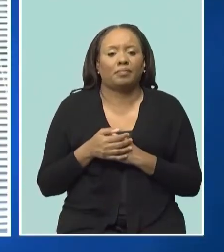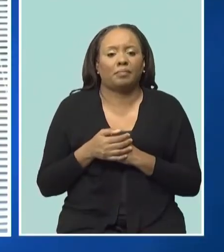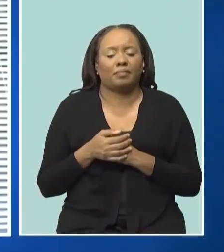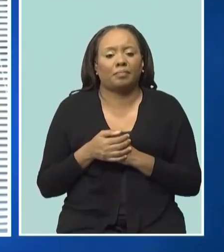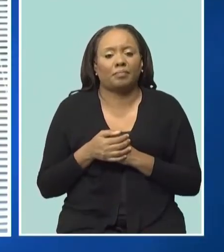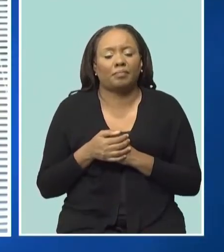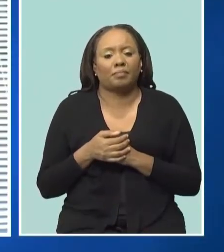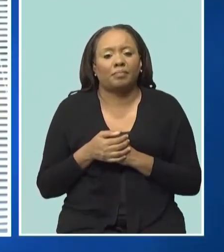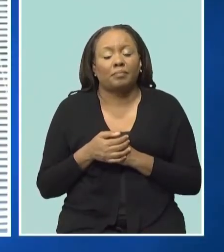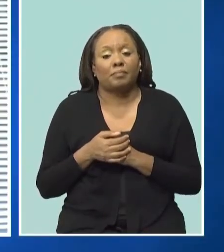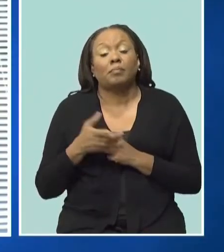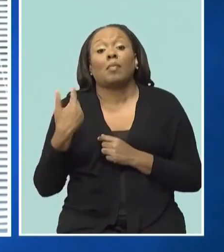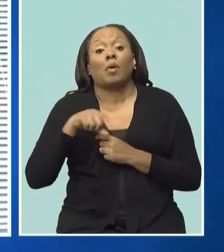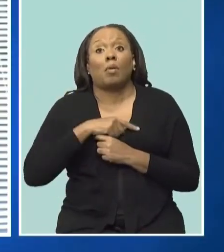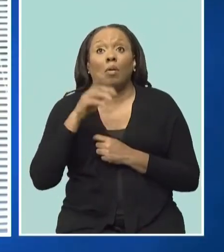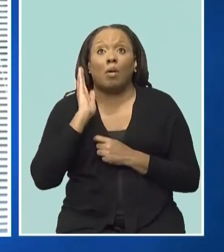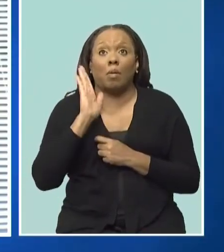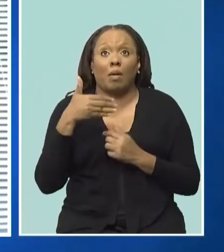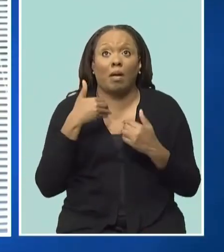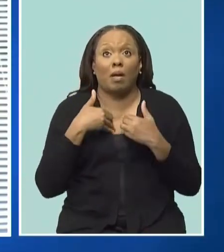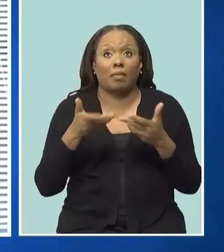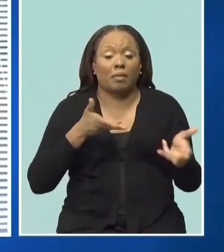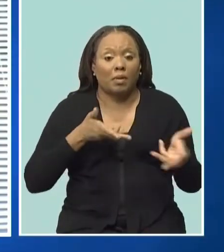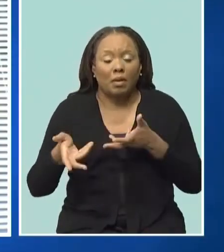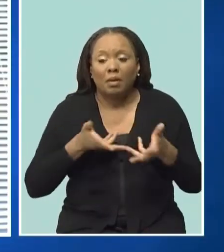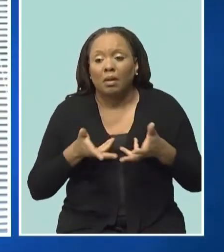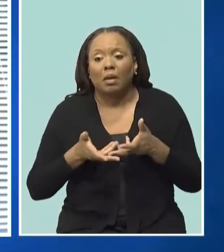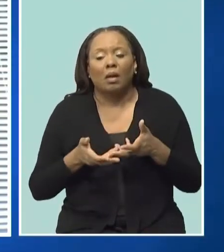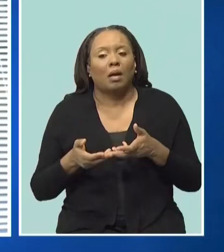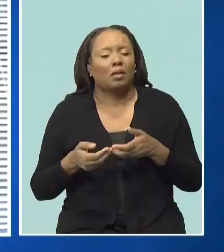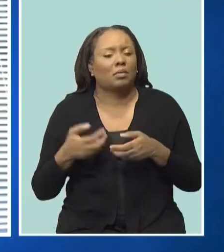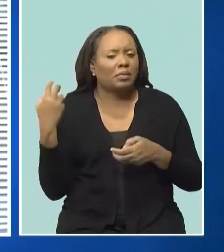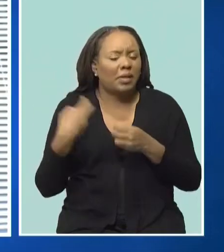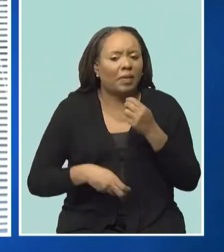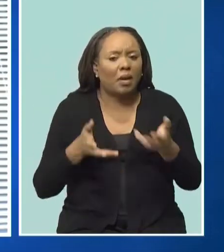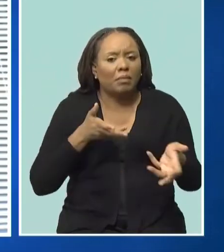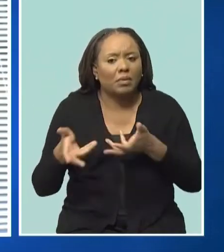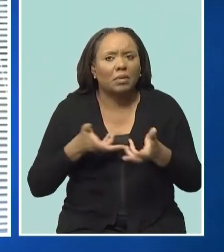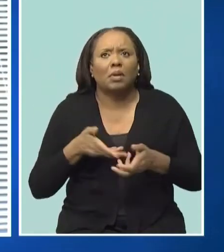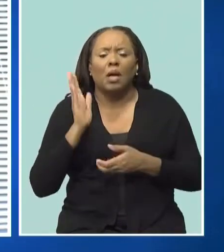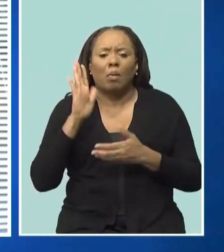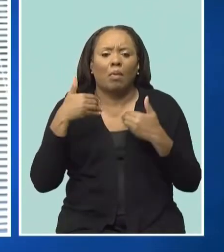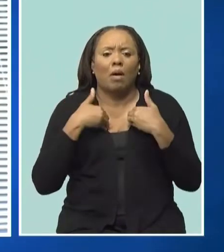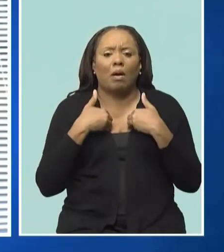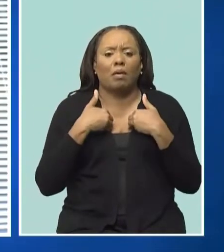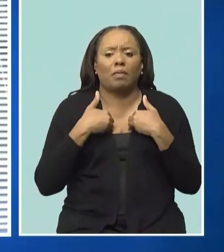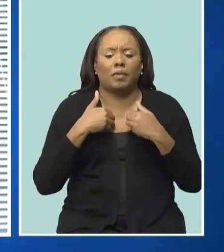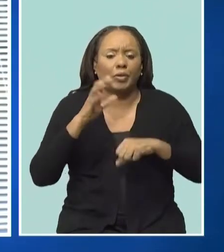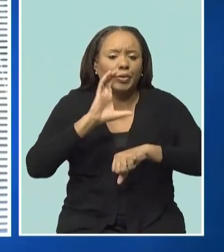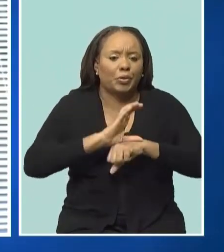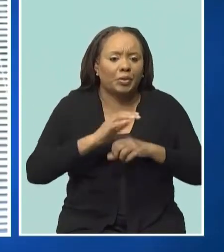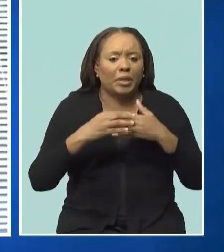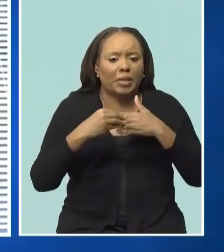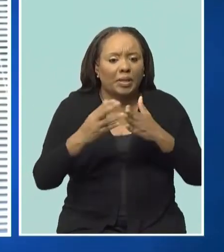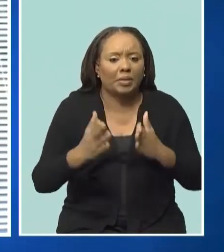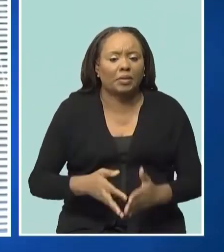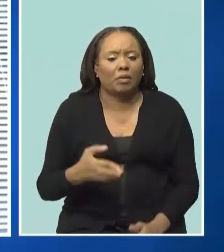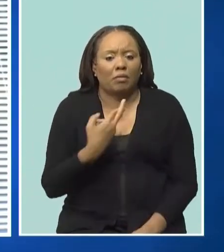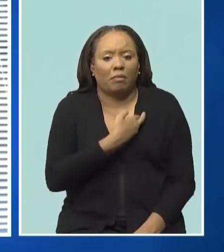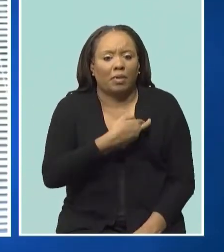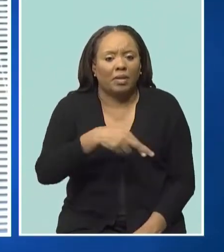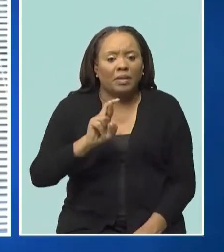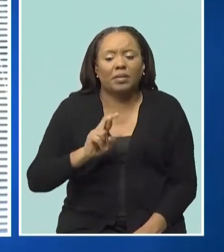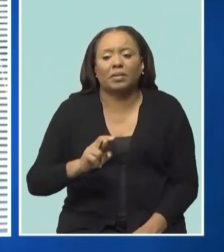republic is bringing church leaders together, faith-based communities, and having that hard conversation about the role